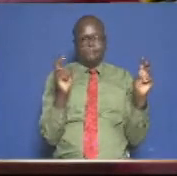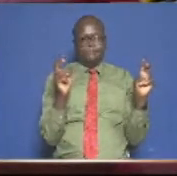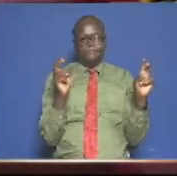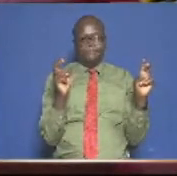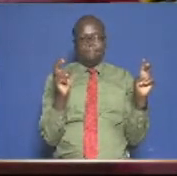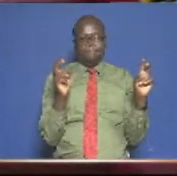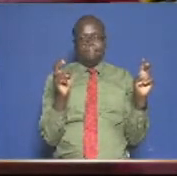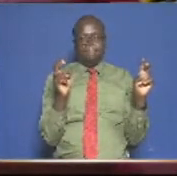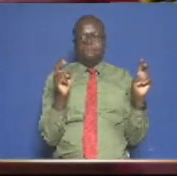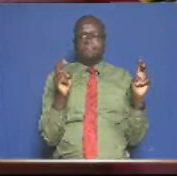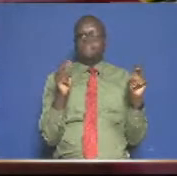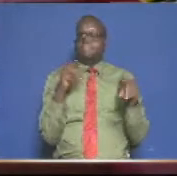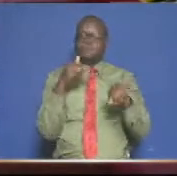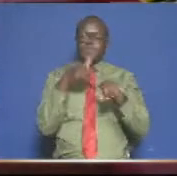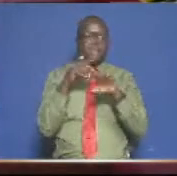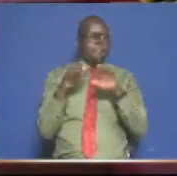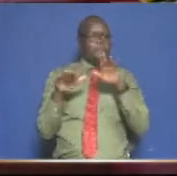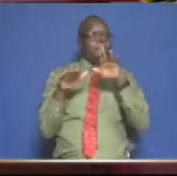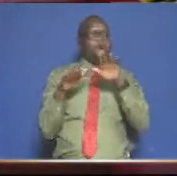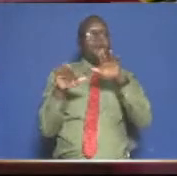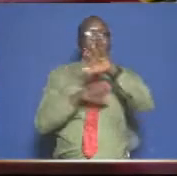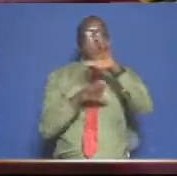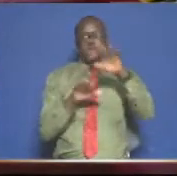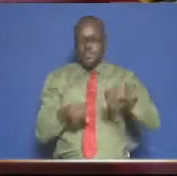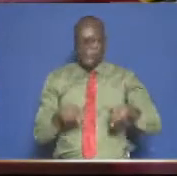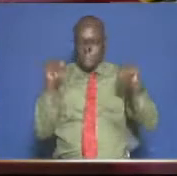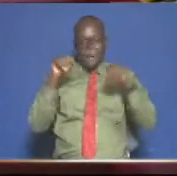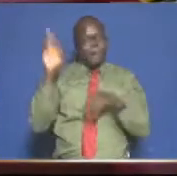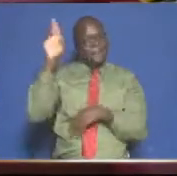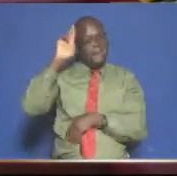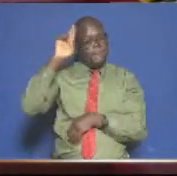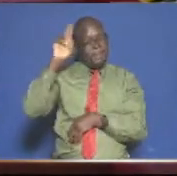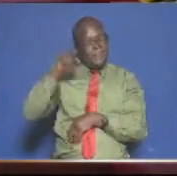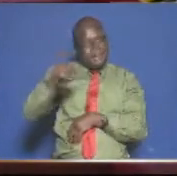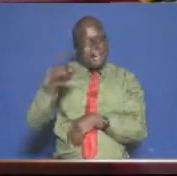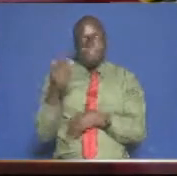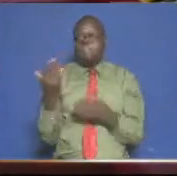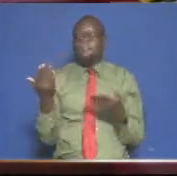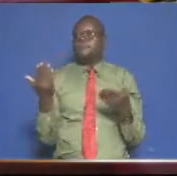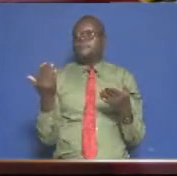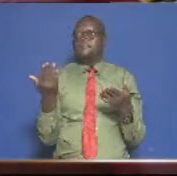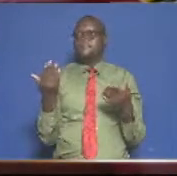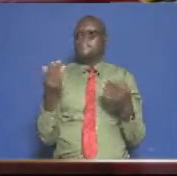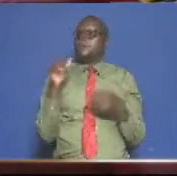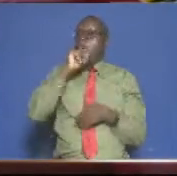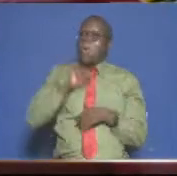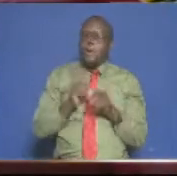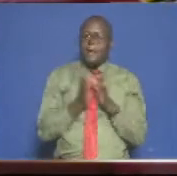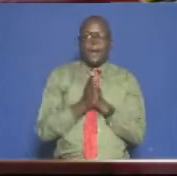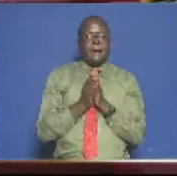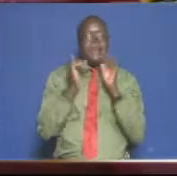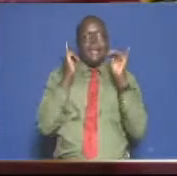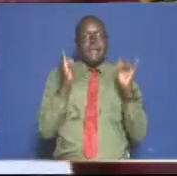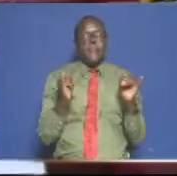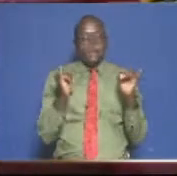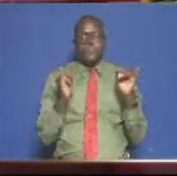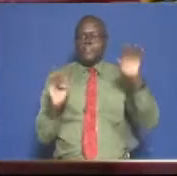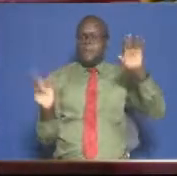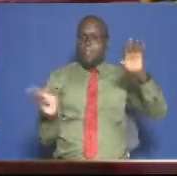When Pukose was a vice chair, he remembers. And some of these past and present at the